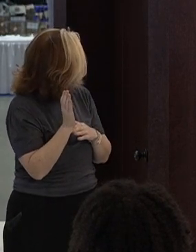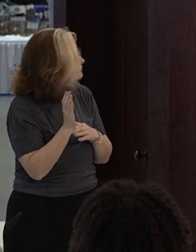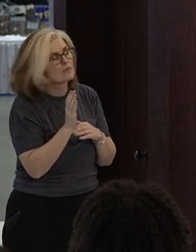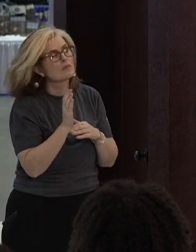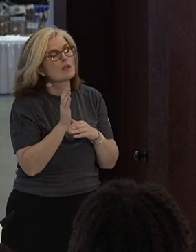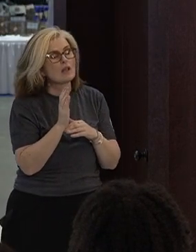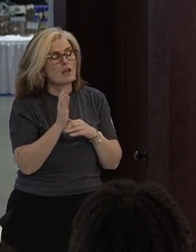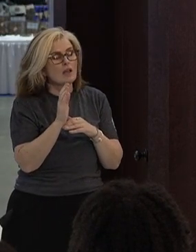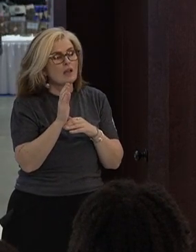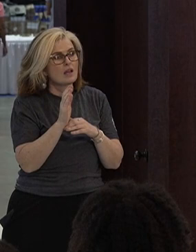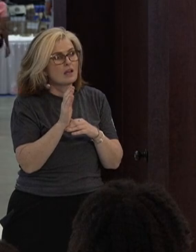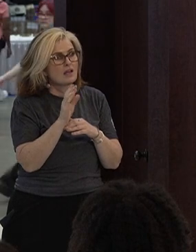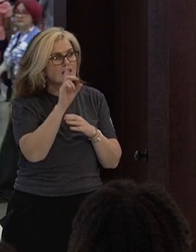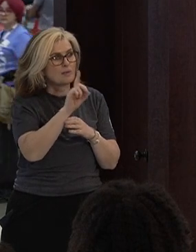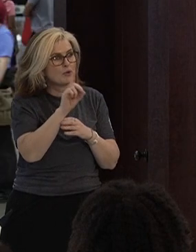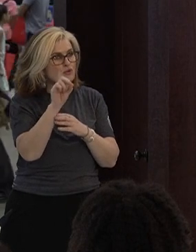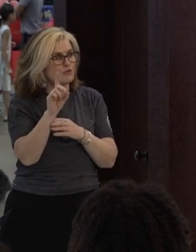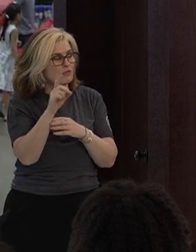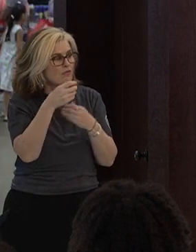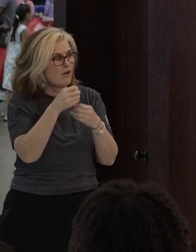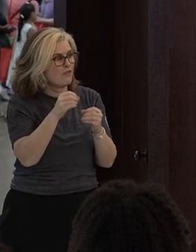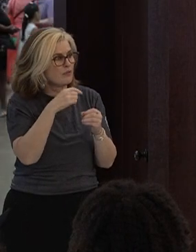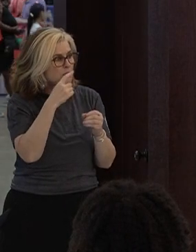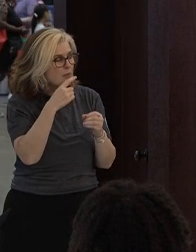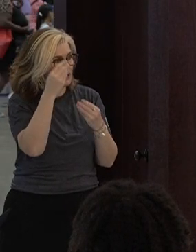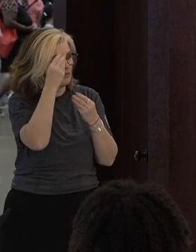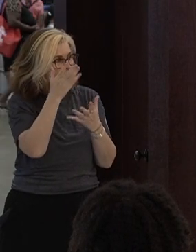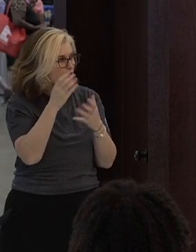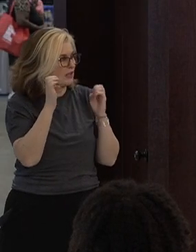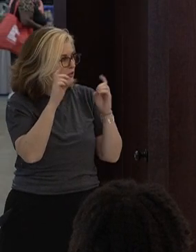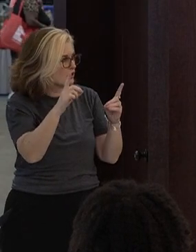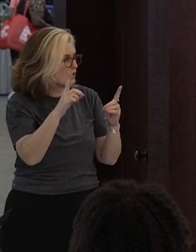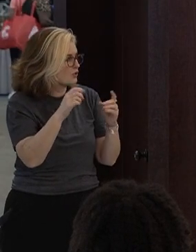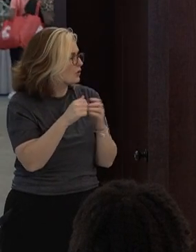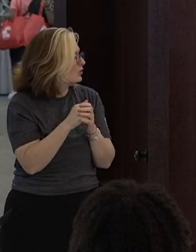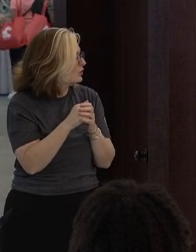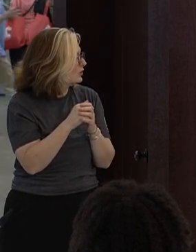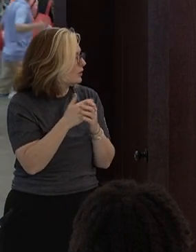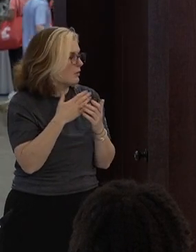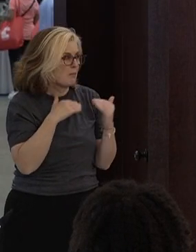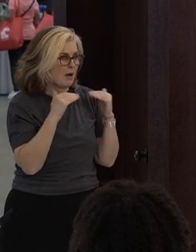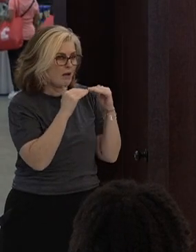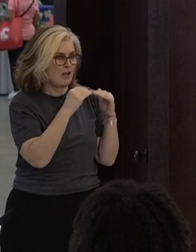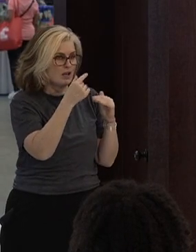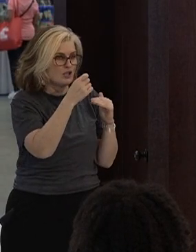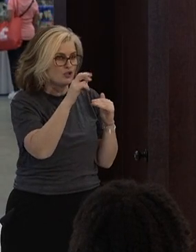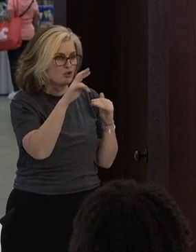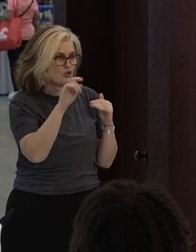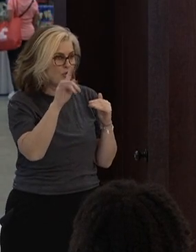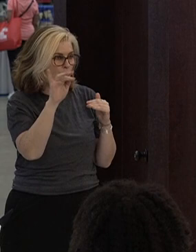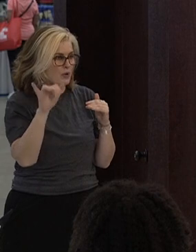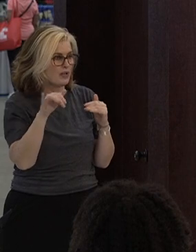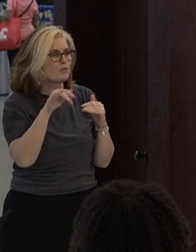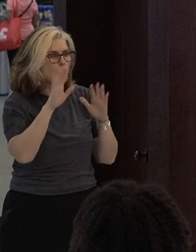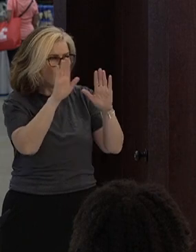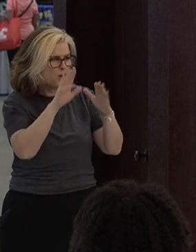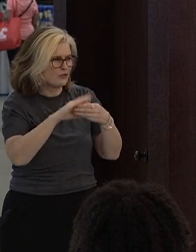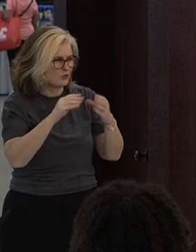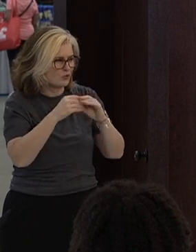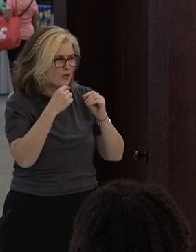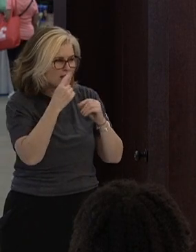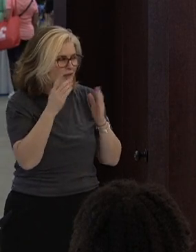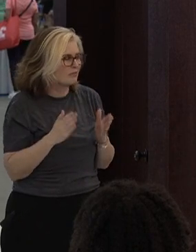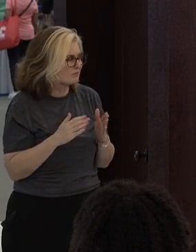delivered by the Deputy Director of the Office of Public and Information and Education, my colleague George Theroni, a great storyteller. You're in for a